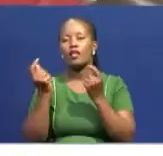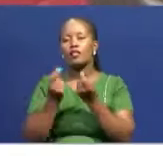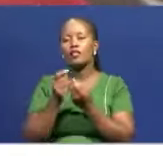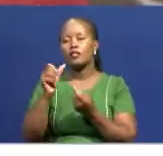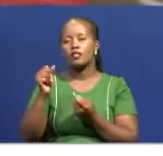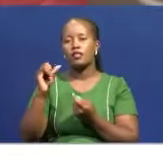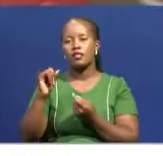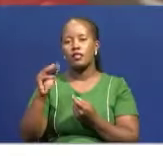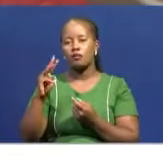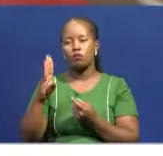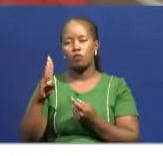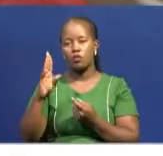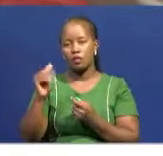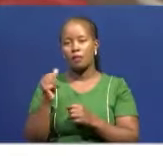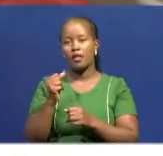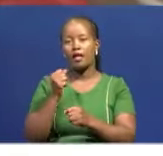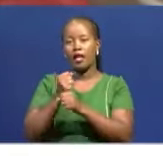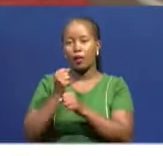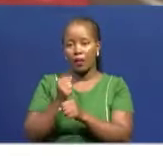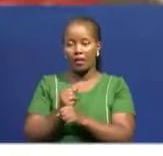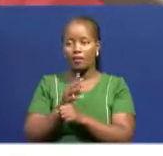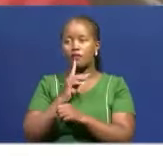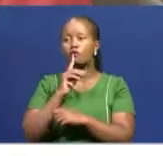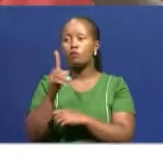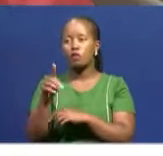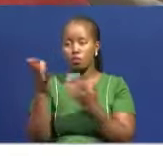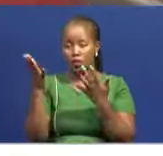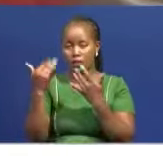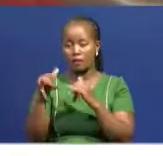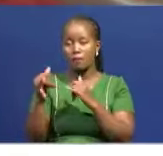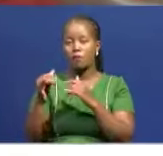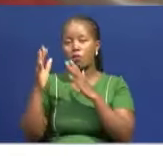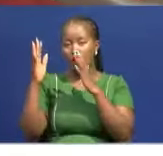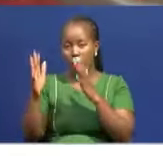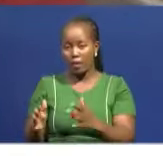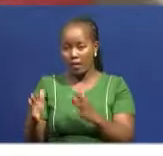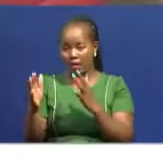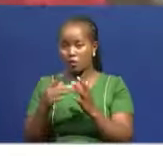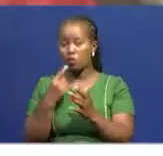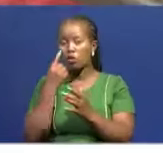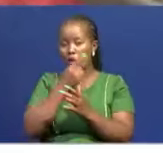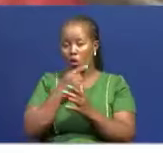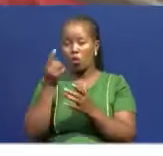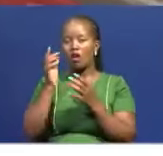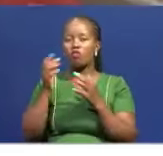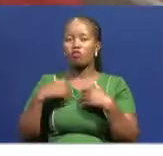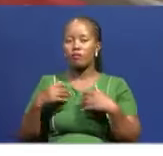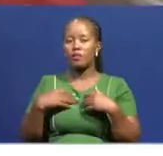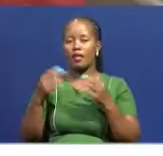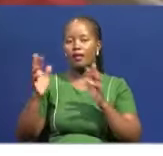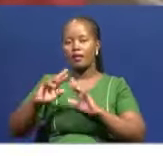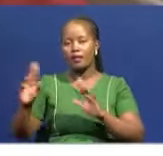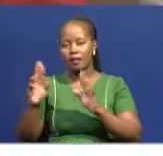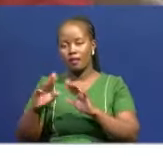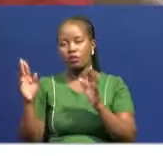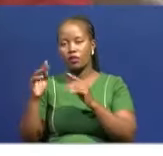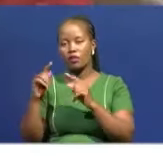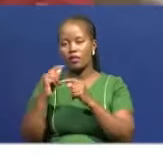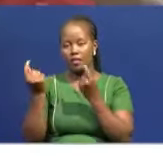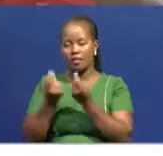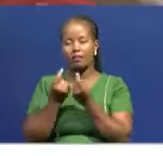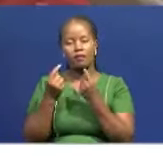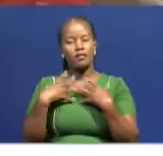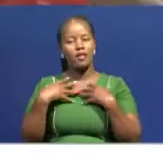monitor and to make sure that players who are potentially going to be in the Simbas or already part of the Simbas wider squad are kept